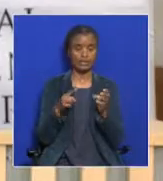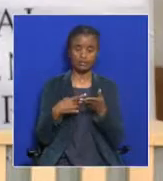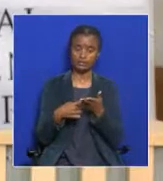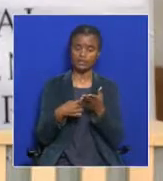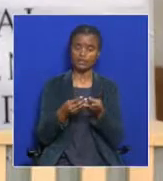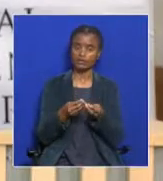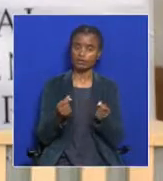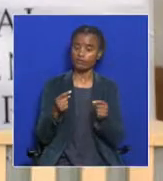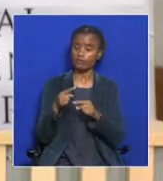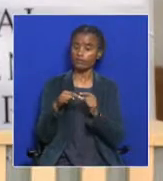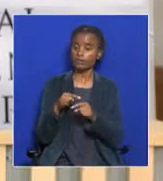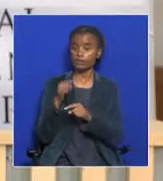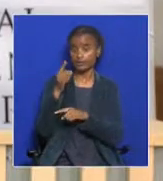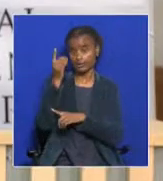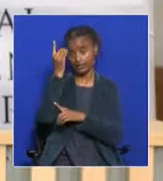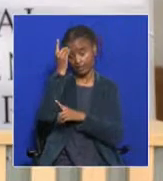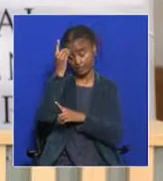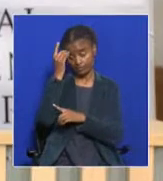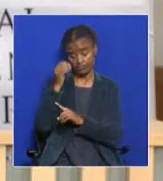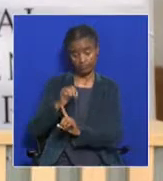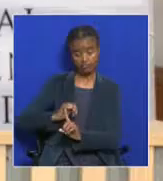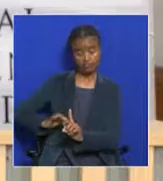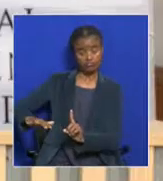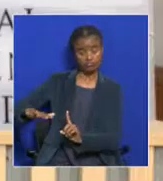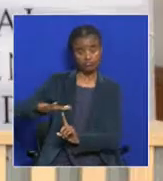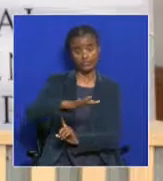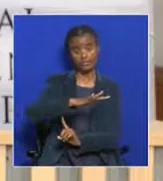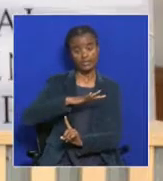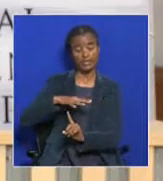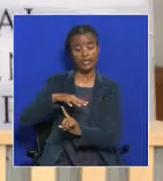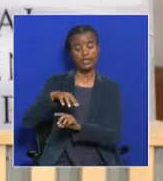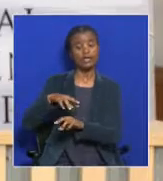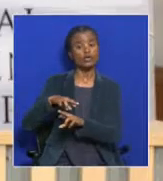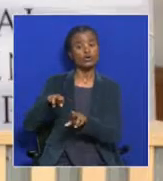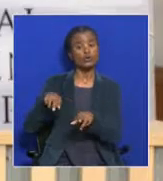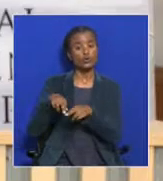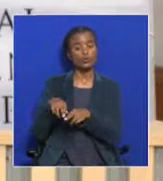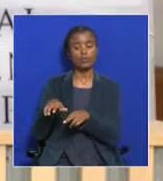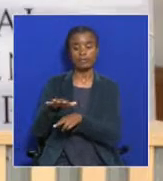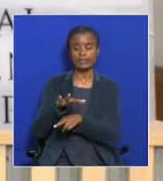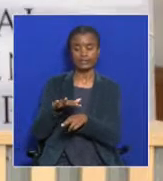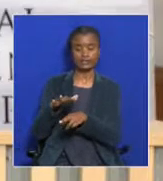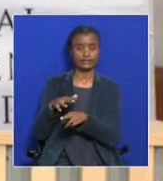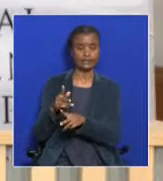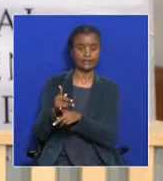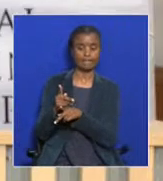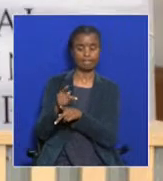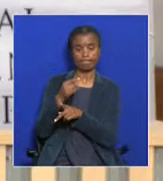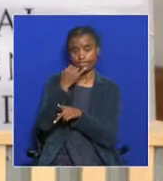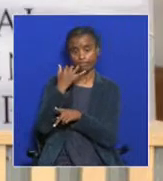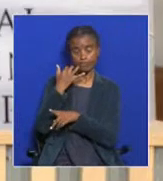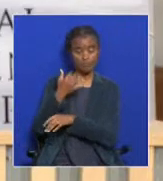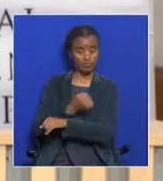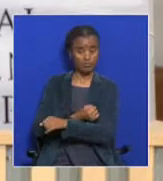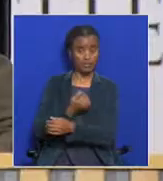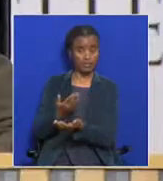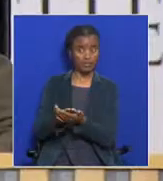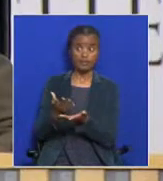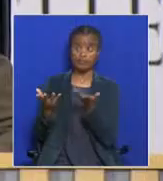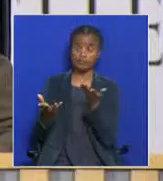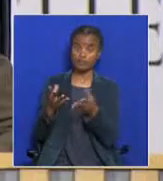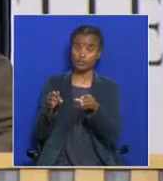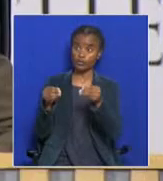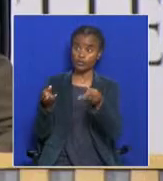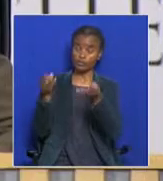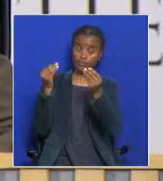will file, I suggest, through the Chair, a supplementary statement and make available those documents. Would that be a fair point